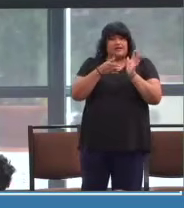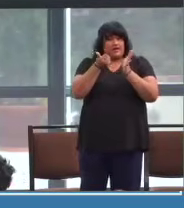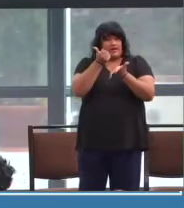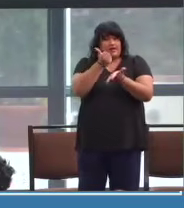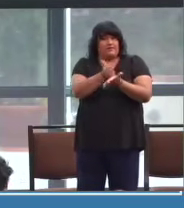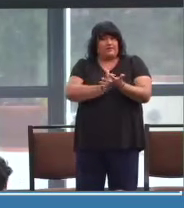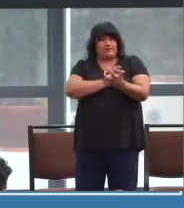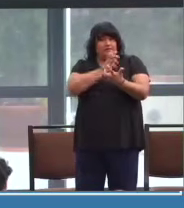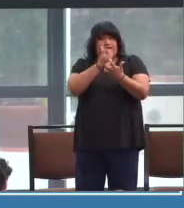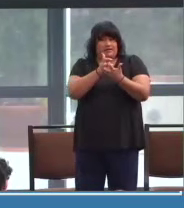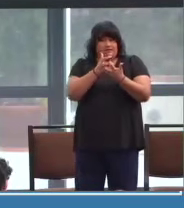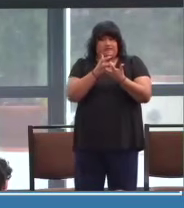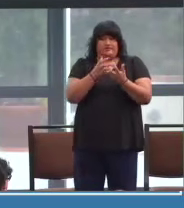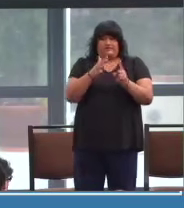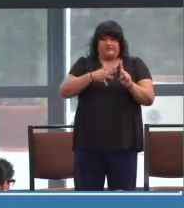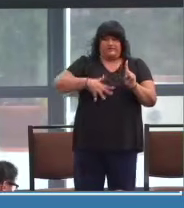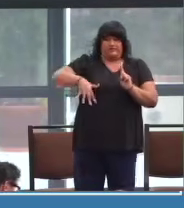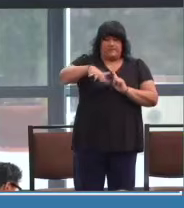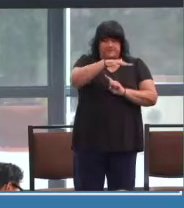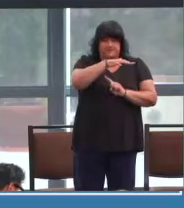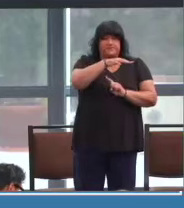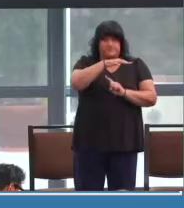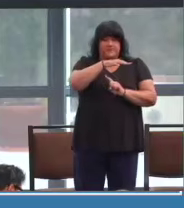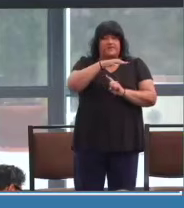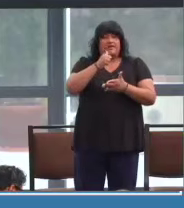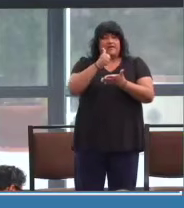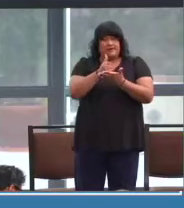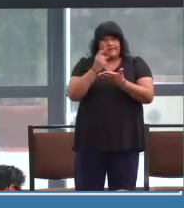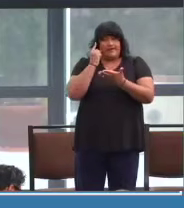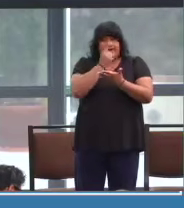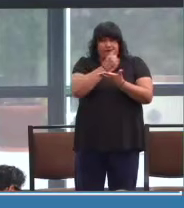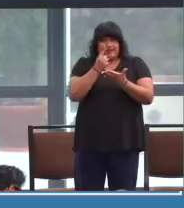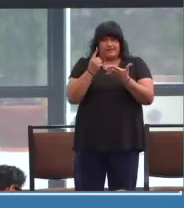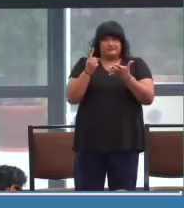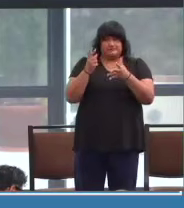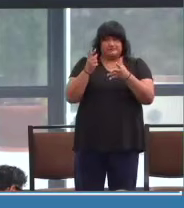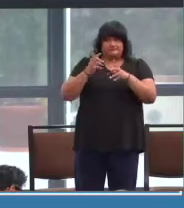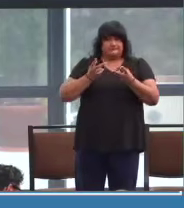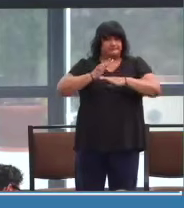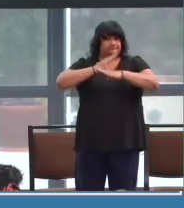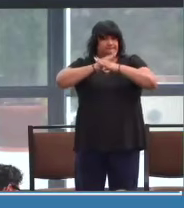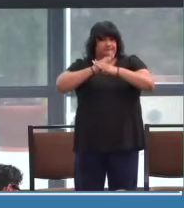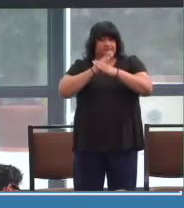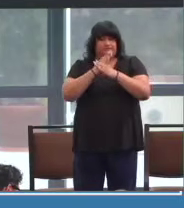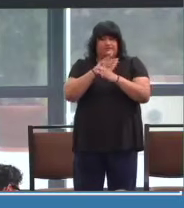specifically for your eyes because it encloses the sides of the eyes, preventing dryness from the wind or vents or smoke or anything like